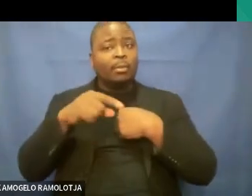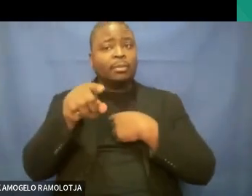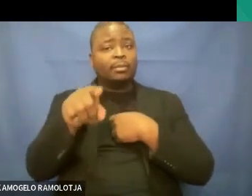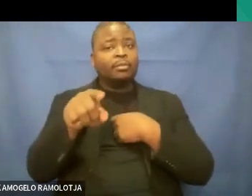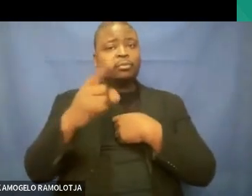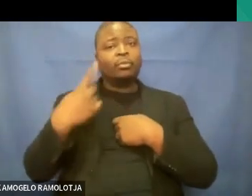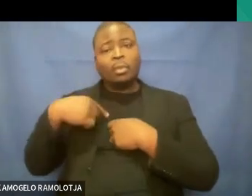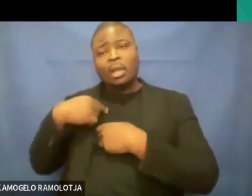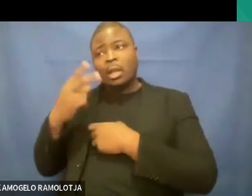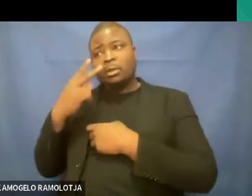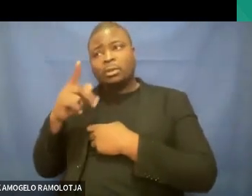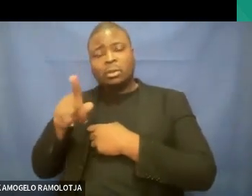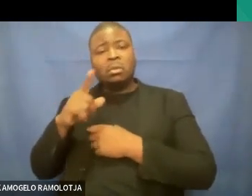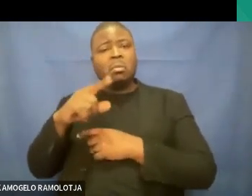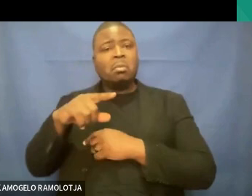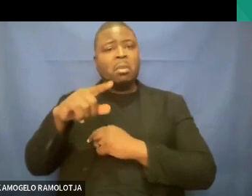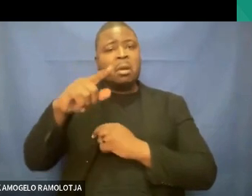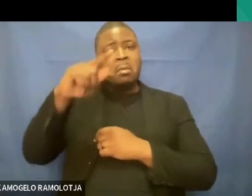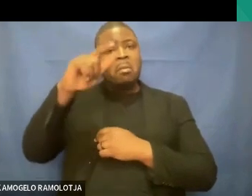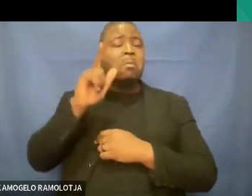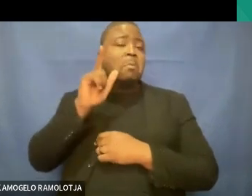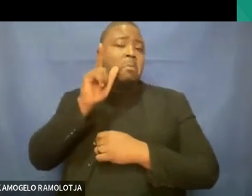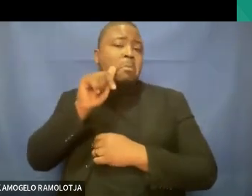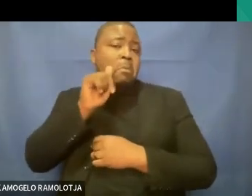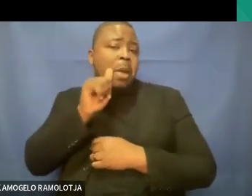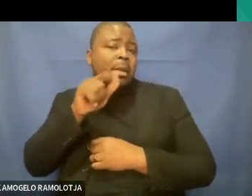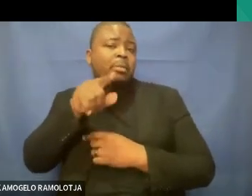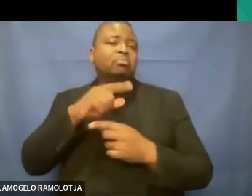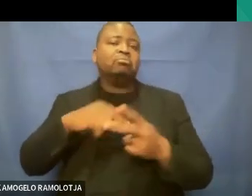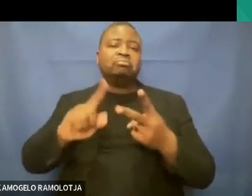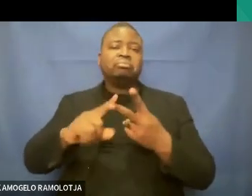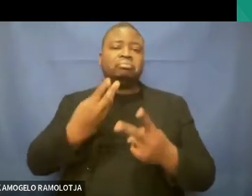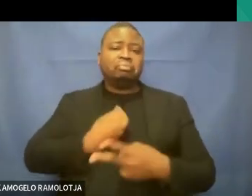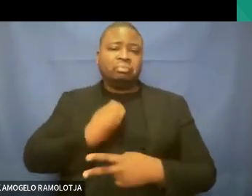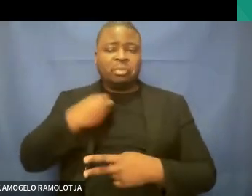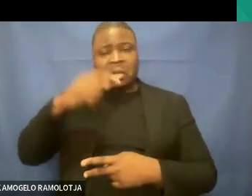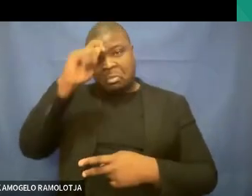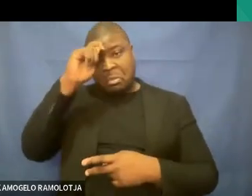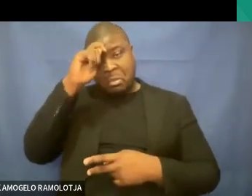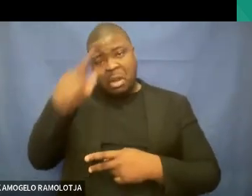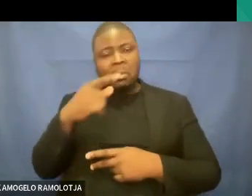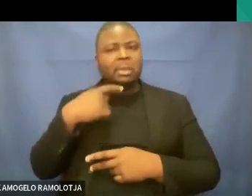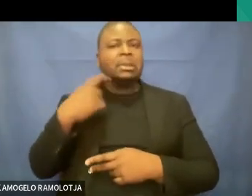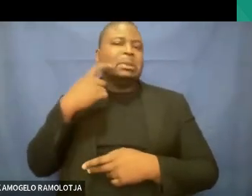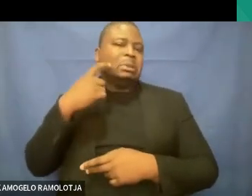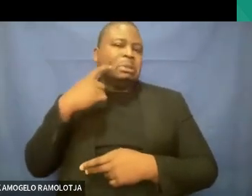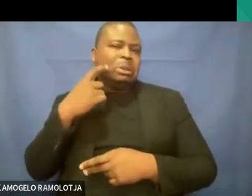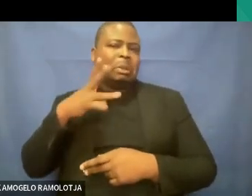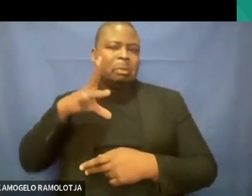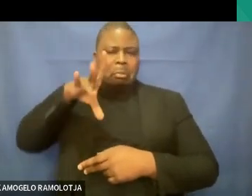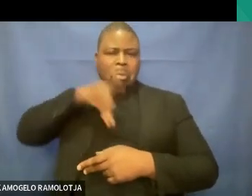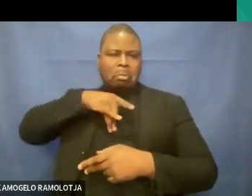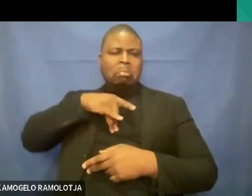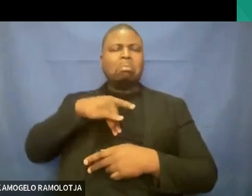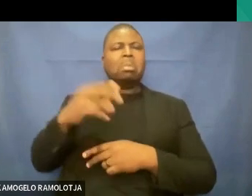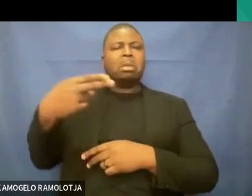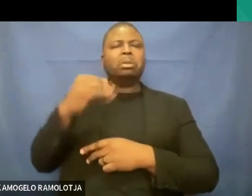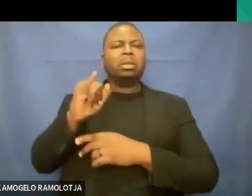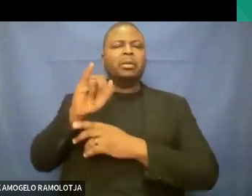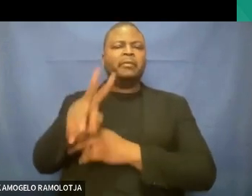and boys at risk of contracting HIV and AIDS. And it has been found that in some instances